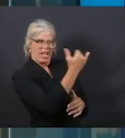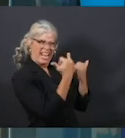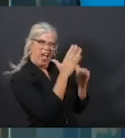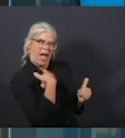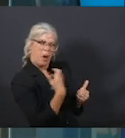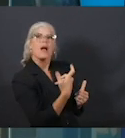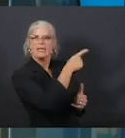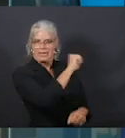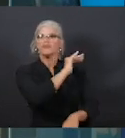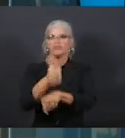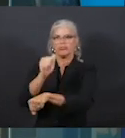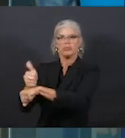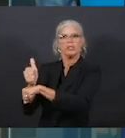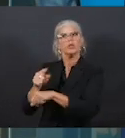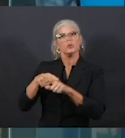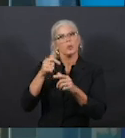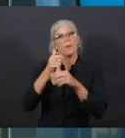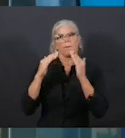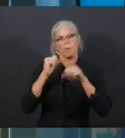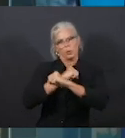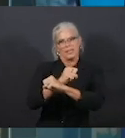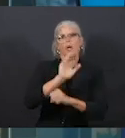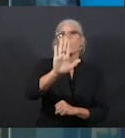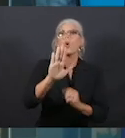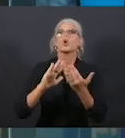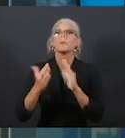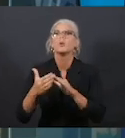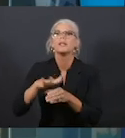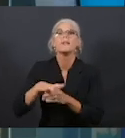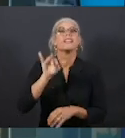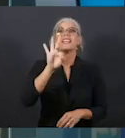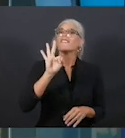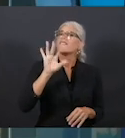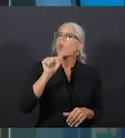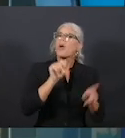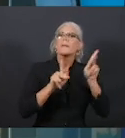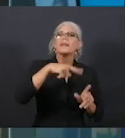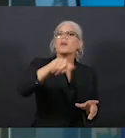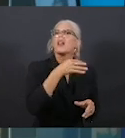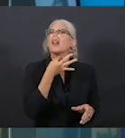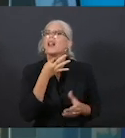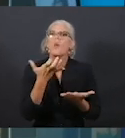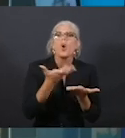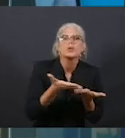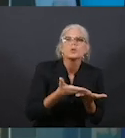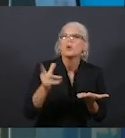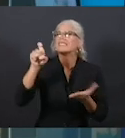infrastructure. To Floridians that are looking for resources on preparing and other state updates, please follow us at